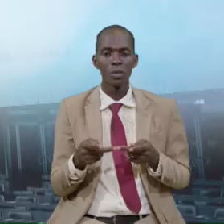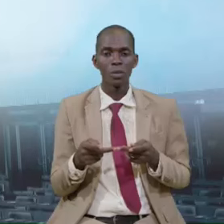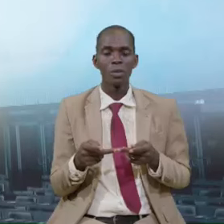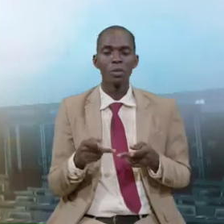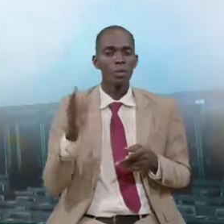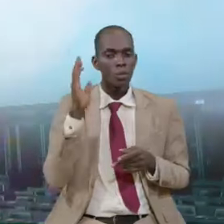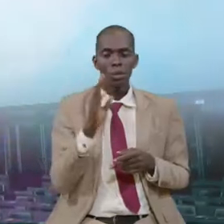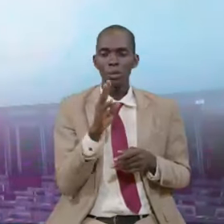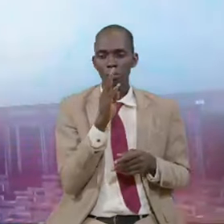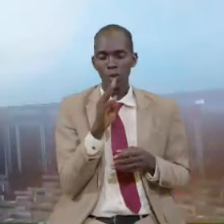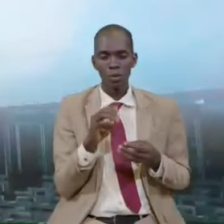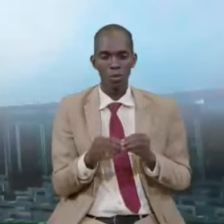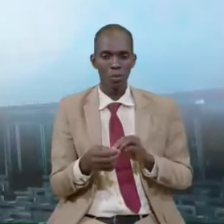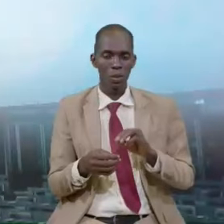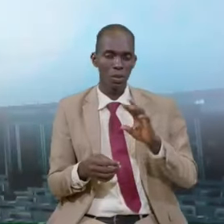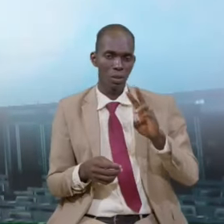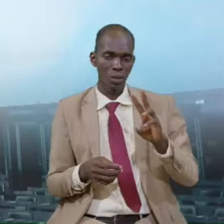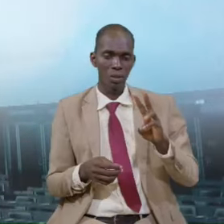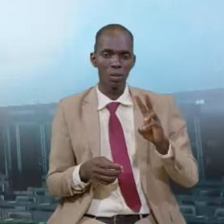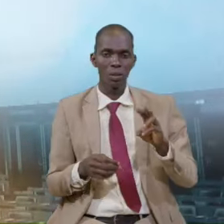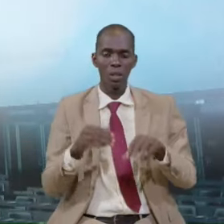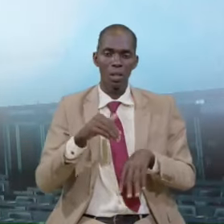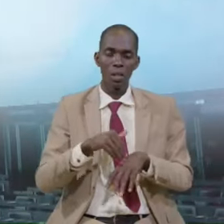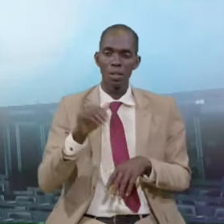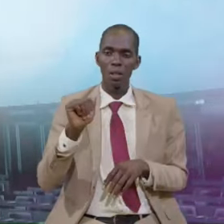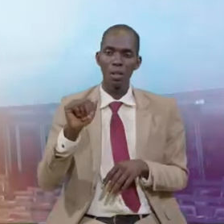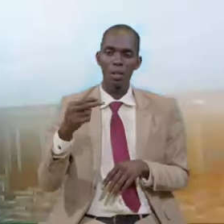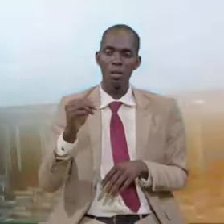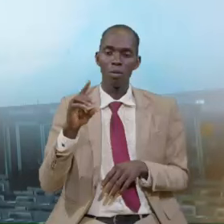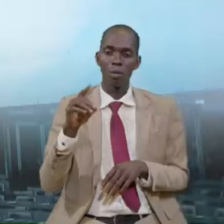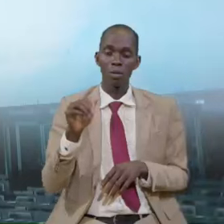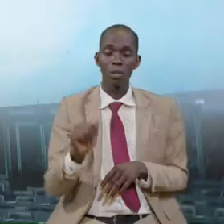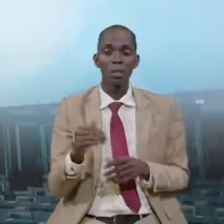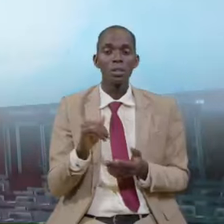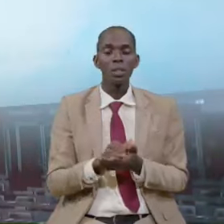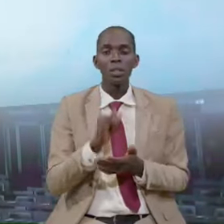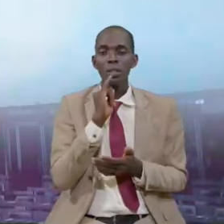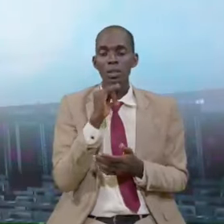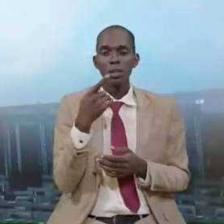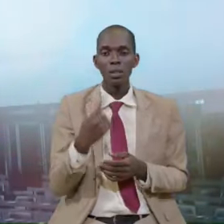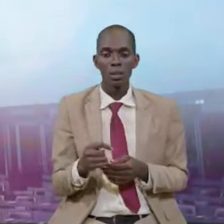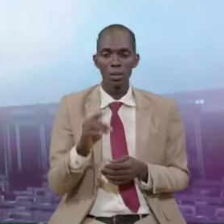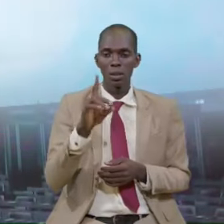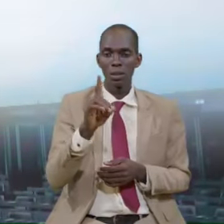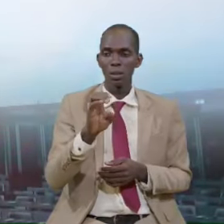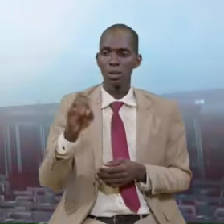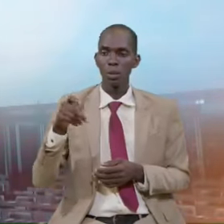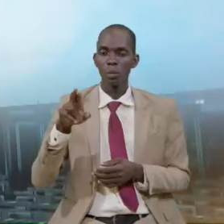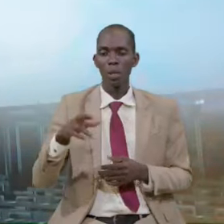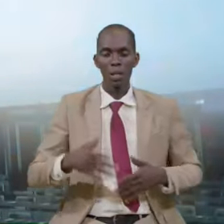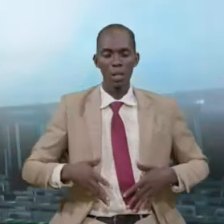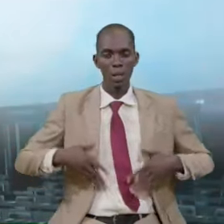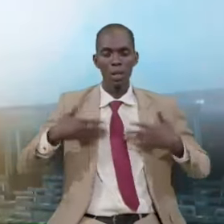Street, Ahoda. That's the DEEPERLIFE Bible Church, Rivers West State Headquarters